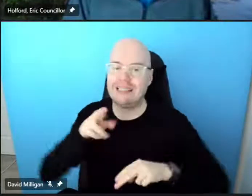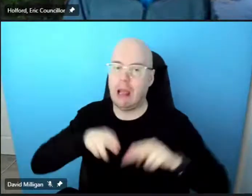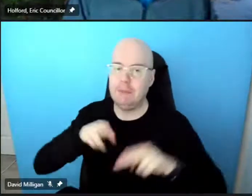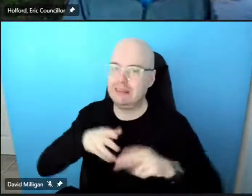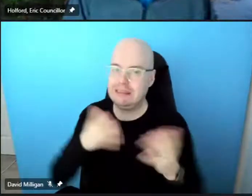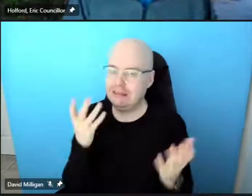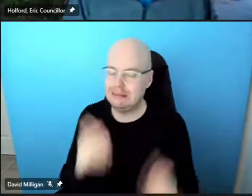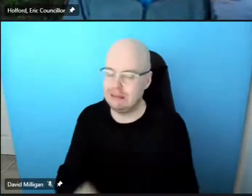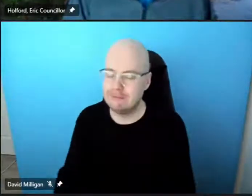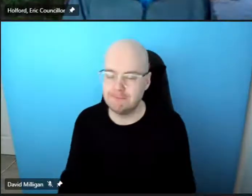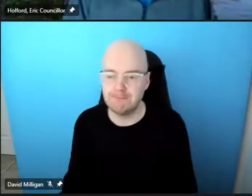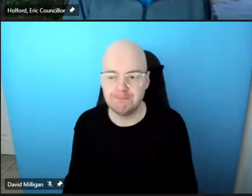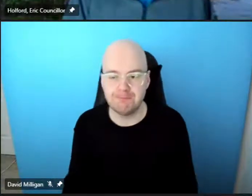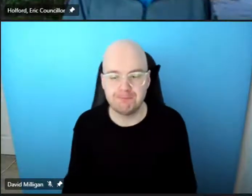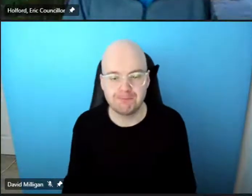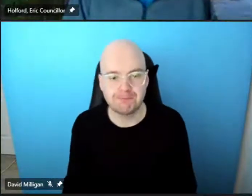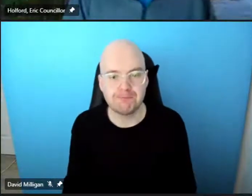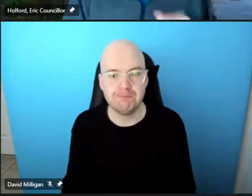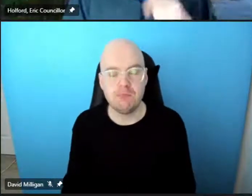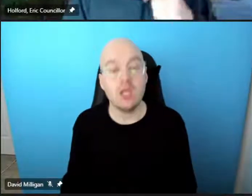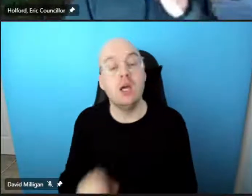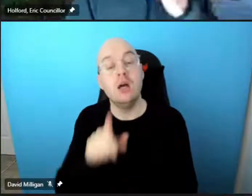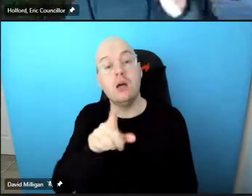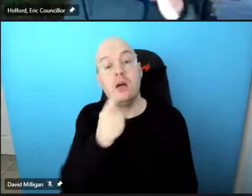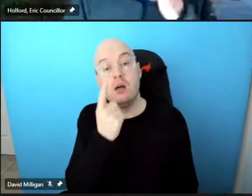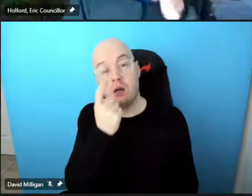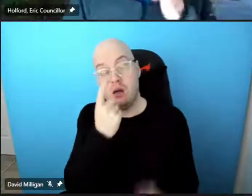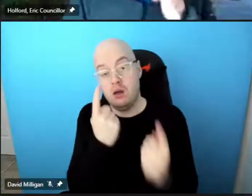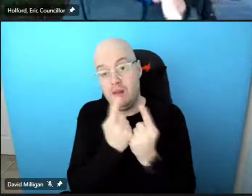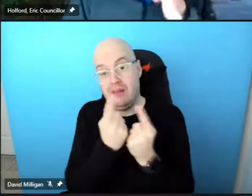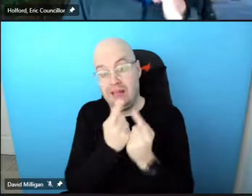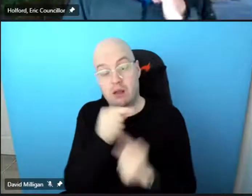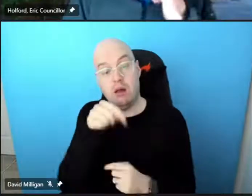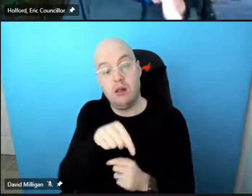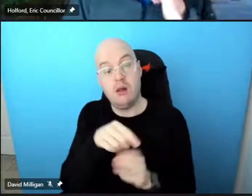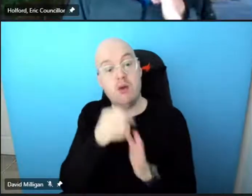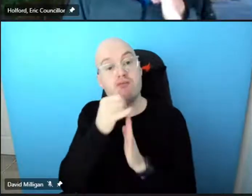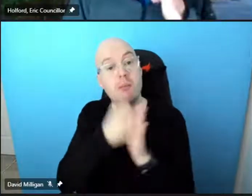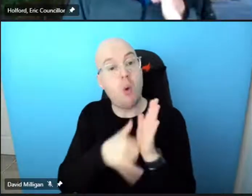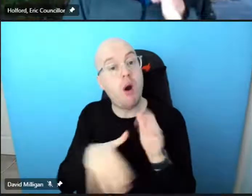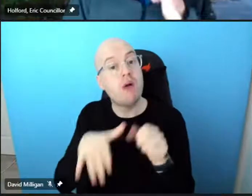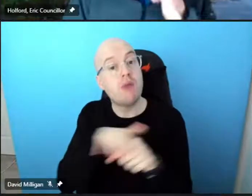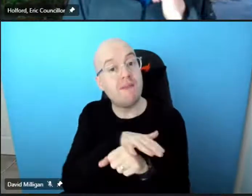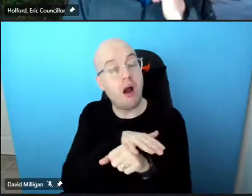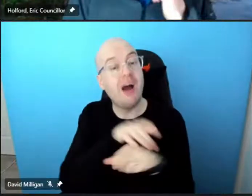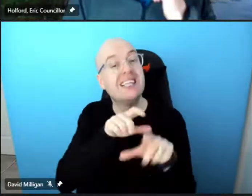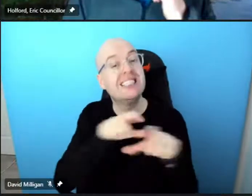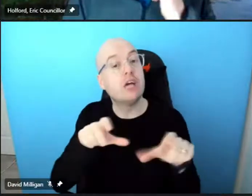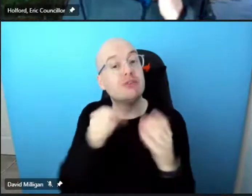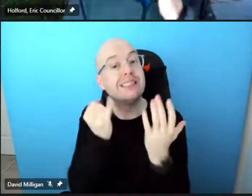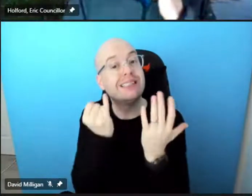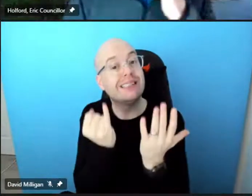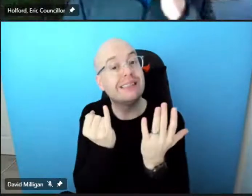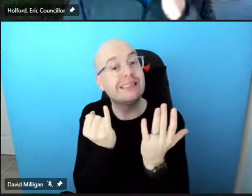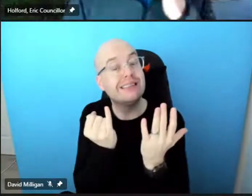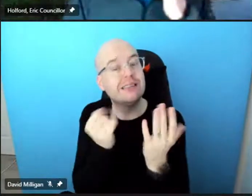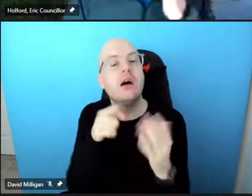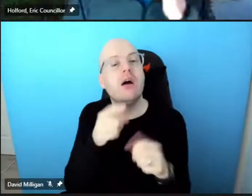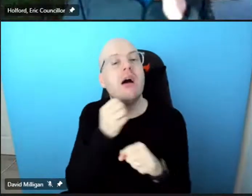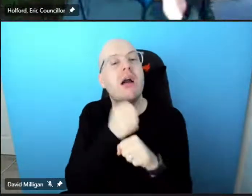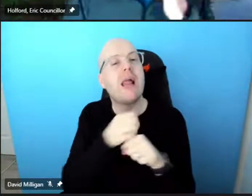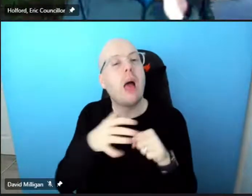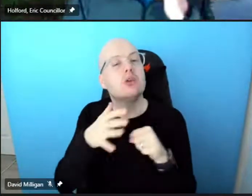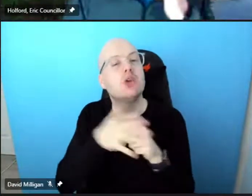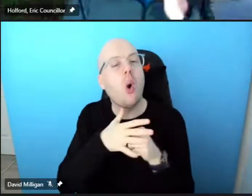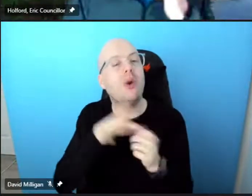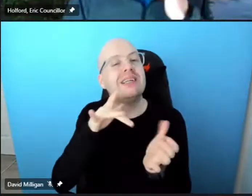period. One other thing that this report covers in section 6 is Glasgow City Region City Dealing members will be